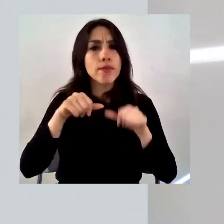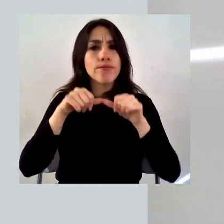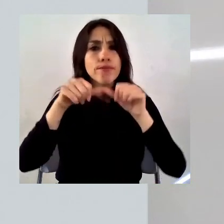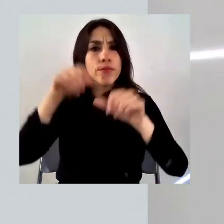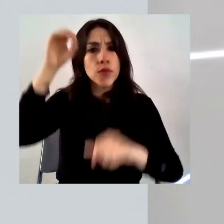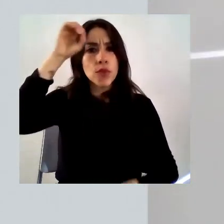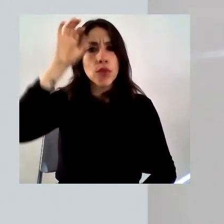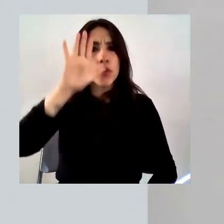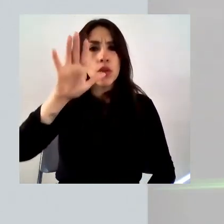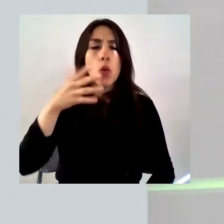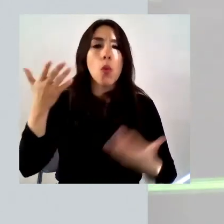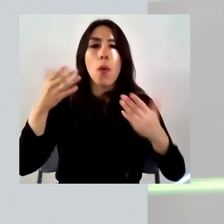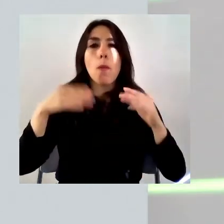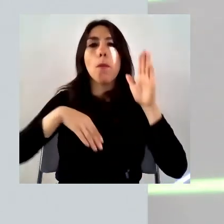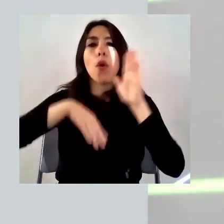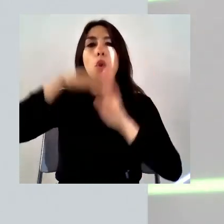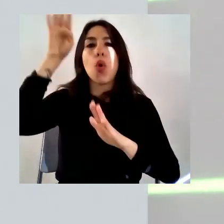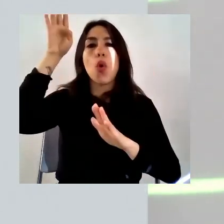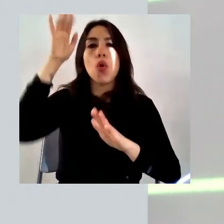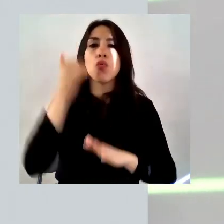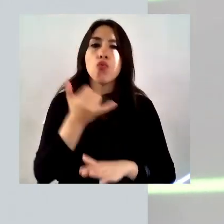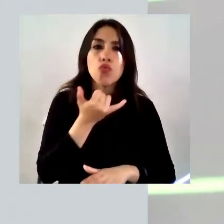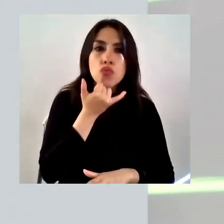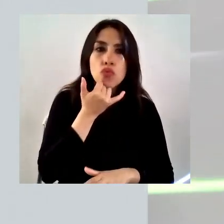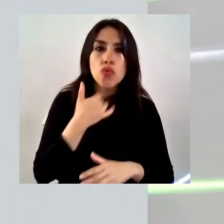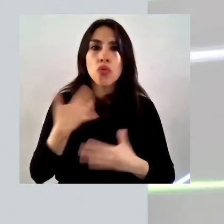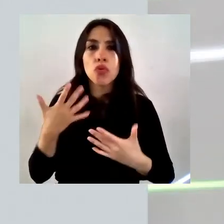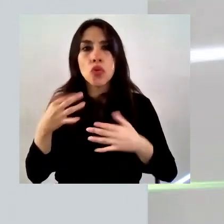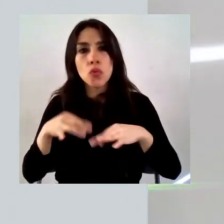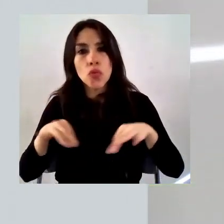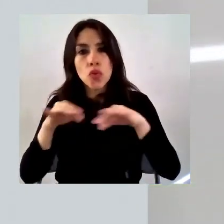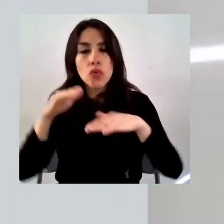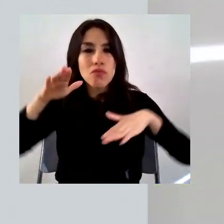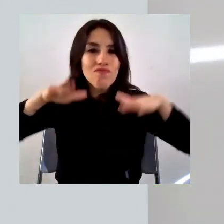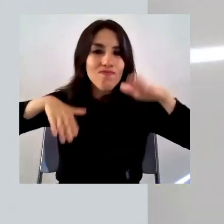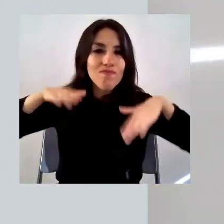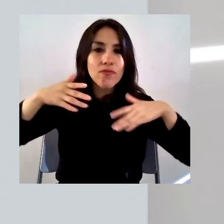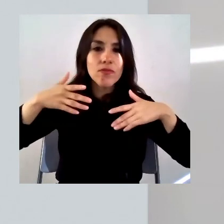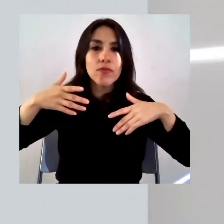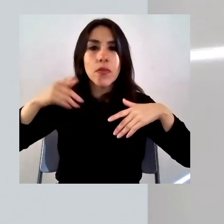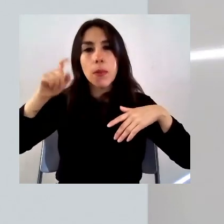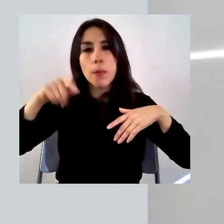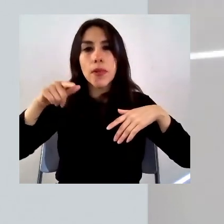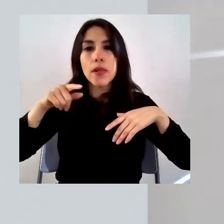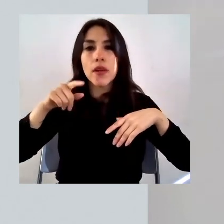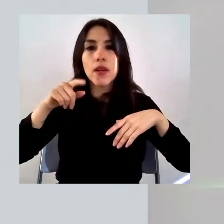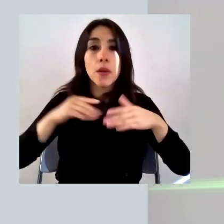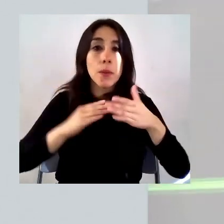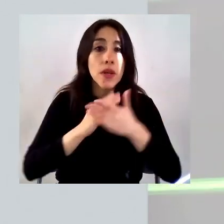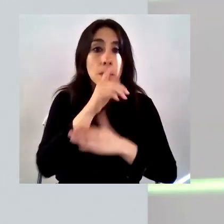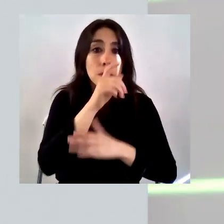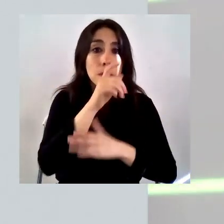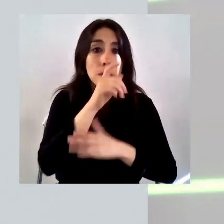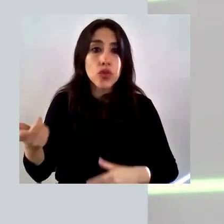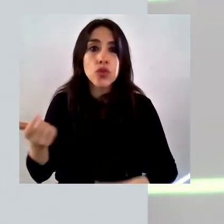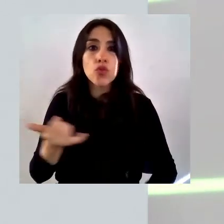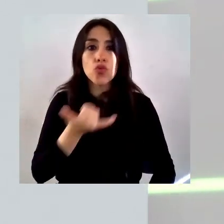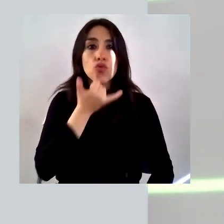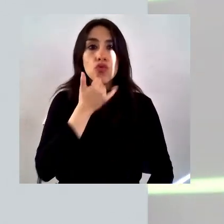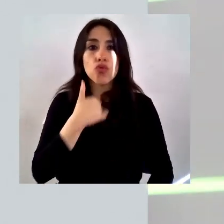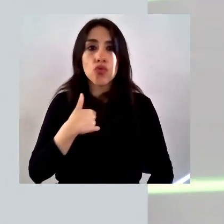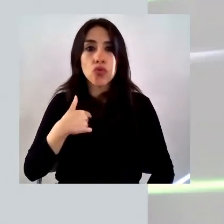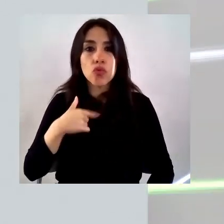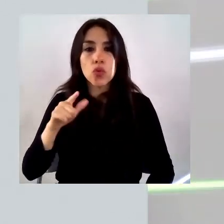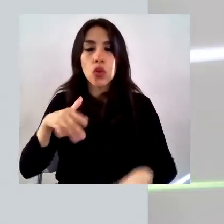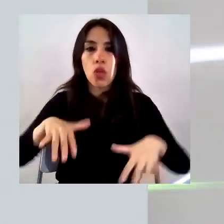opinion, what are the biggest mistakes disability rights advocates and activists make